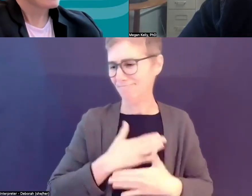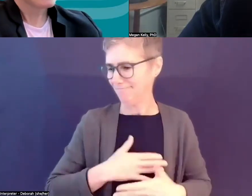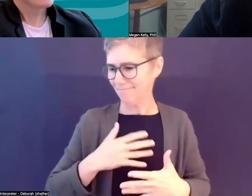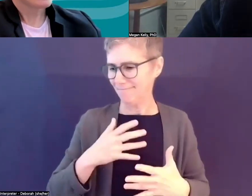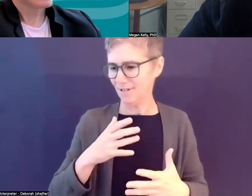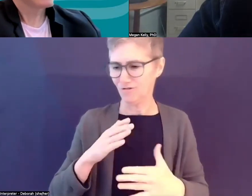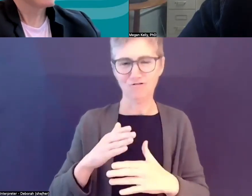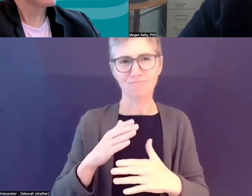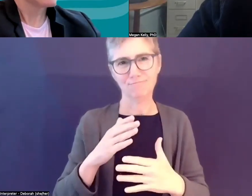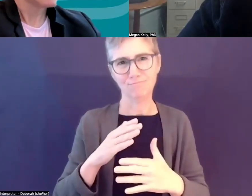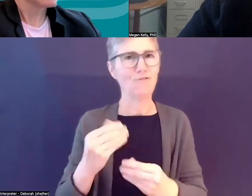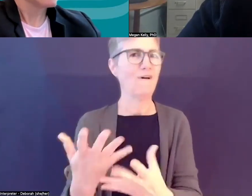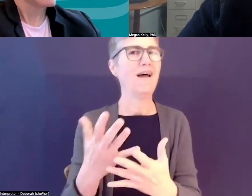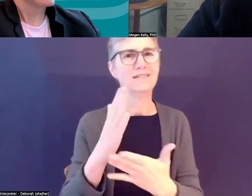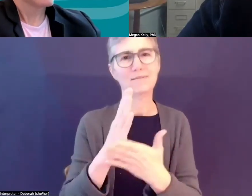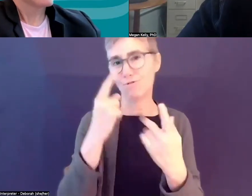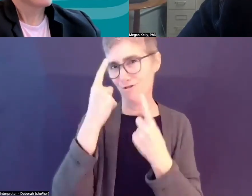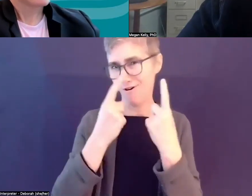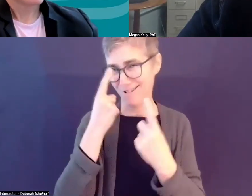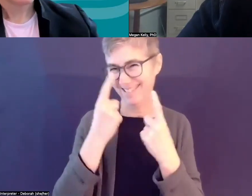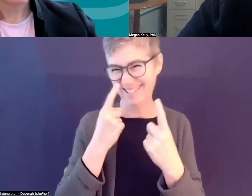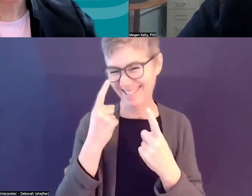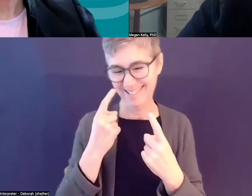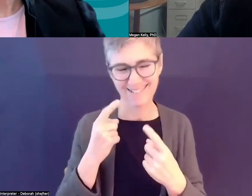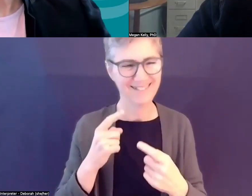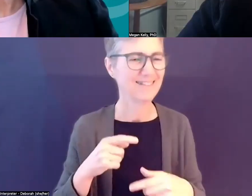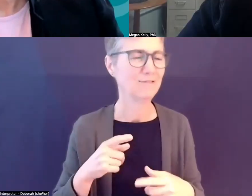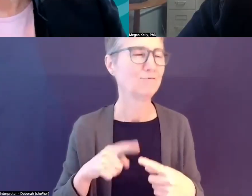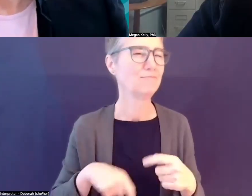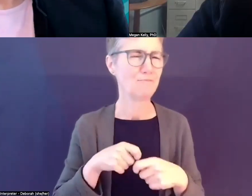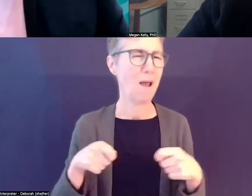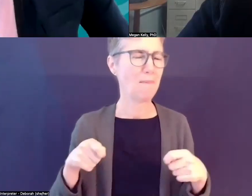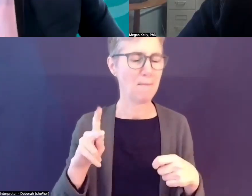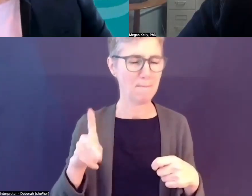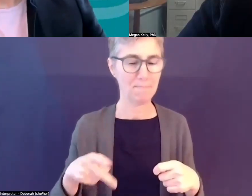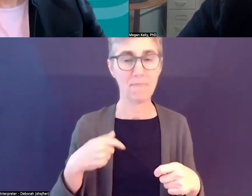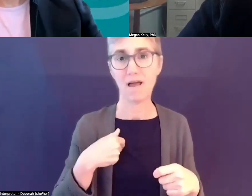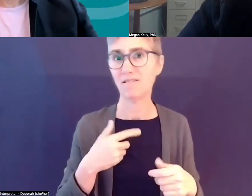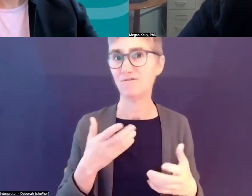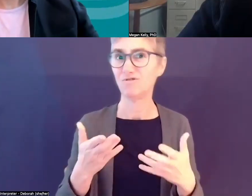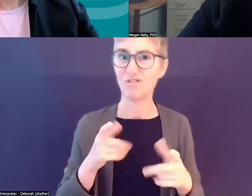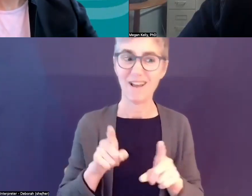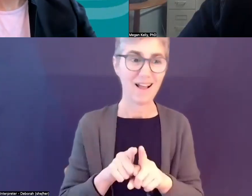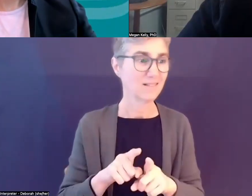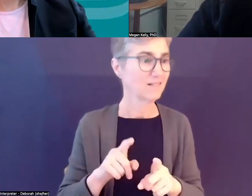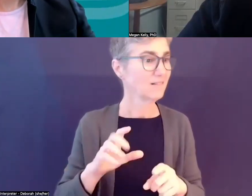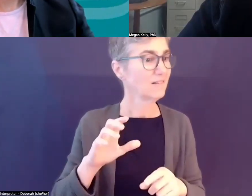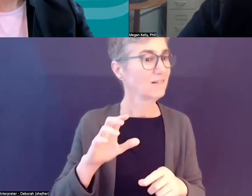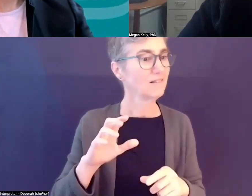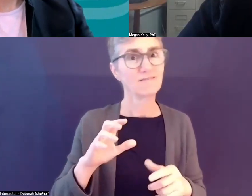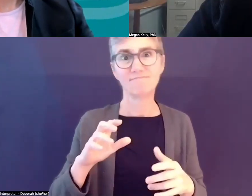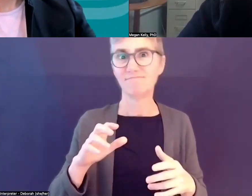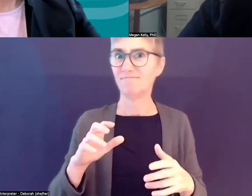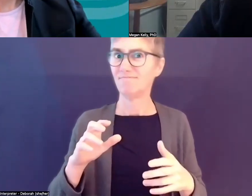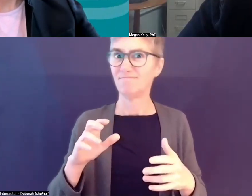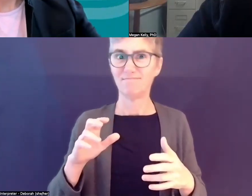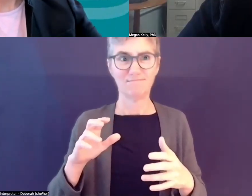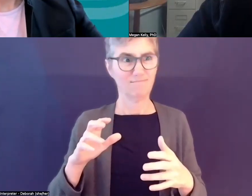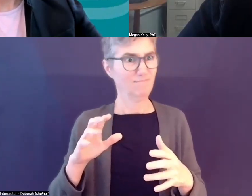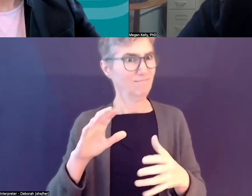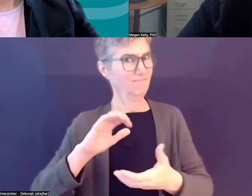today's conference. First, it's been a privilege to serve as the director of iSPARC and co-lead this event alongside our